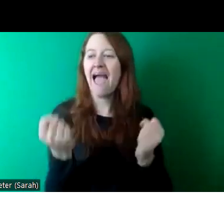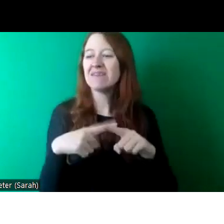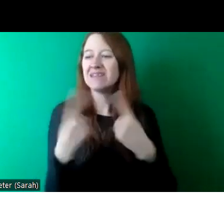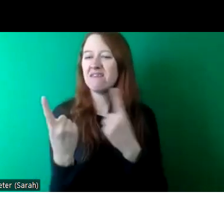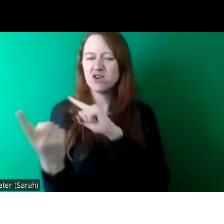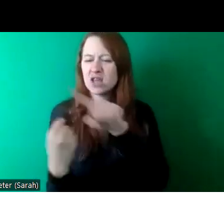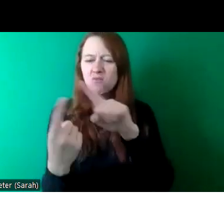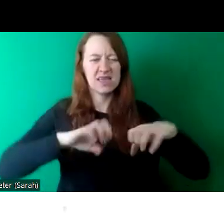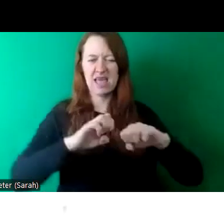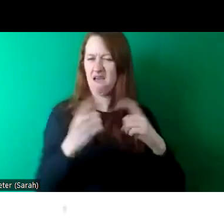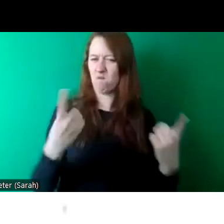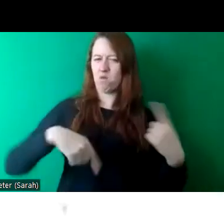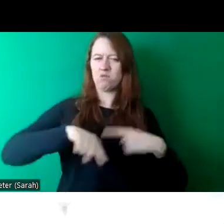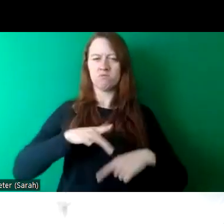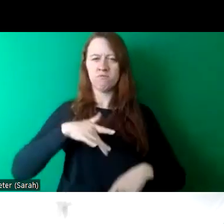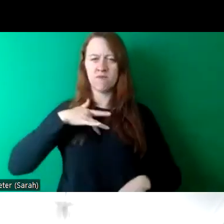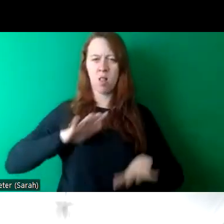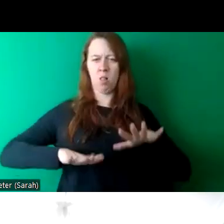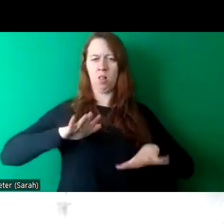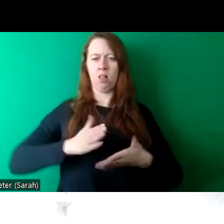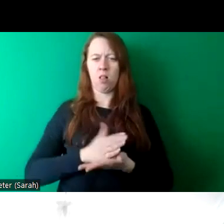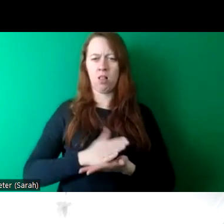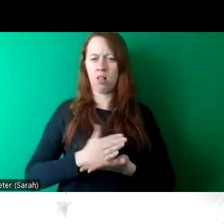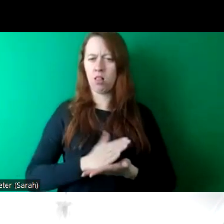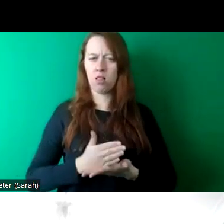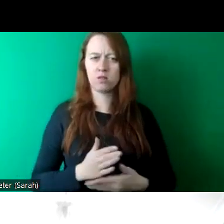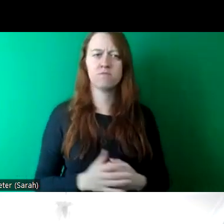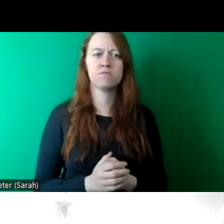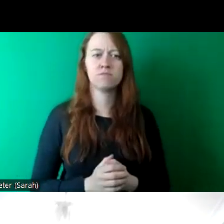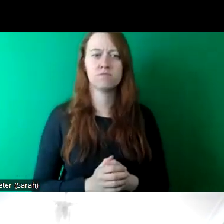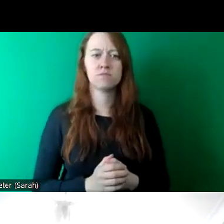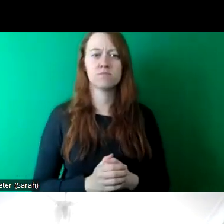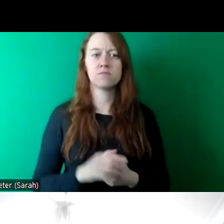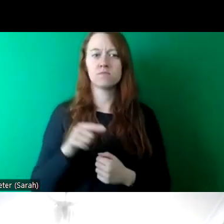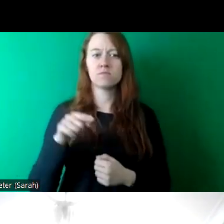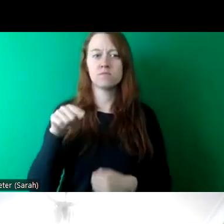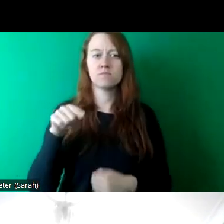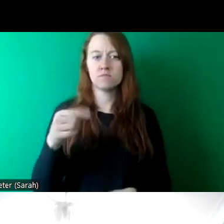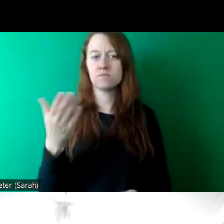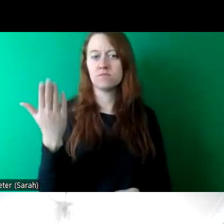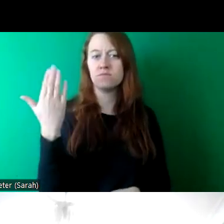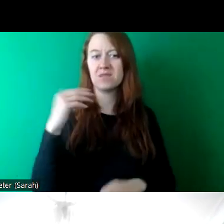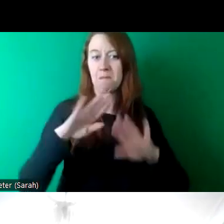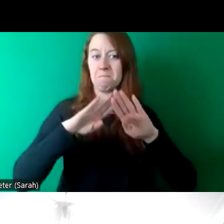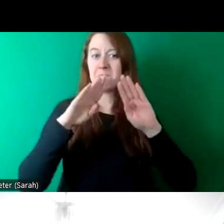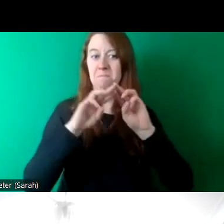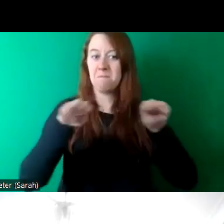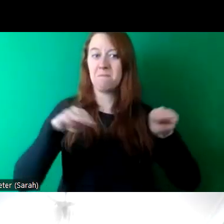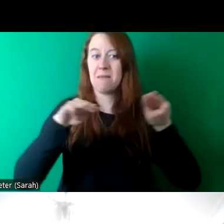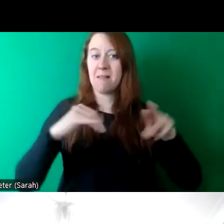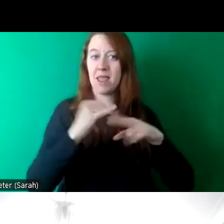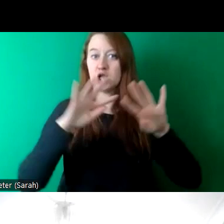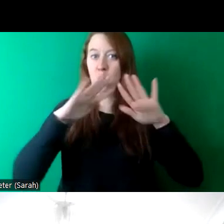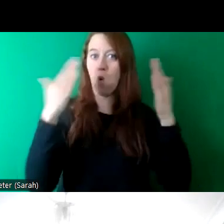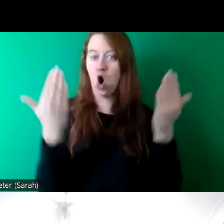uncertainty that everybody is feeling. Achim Steiner, the head of the UNDP, kind of captured it nicely when he talked about, how people around the world are now telling us that they feel ever